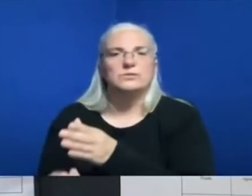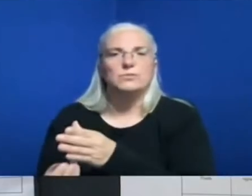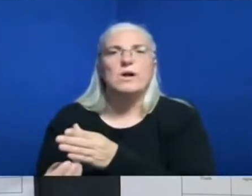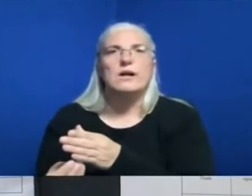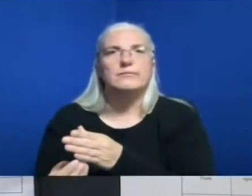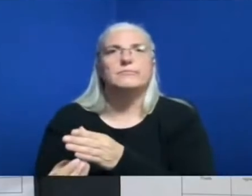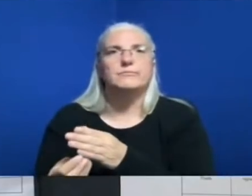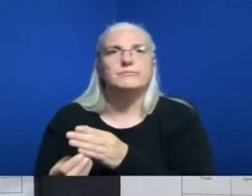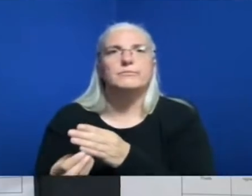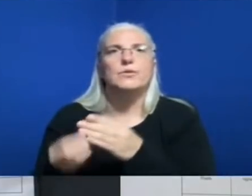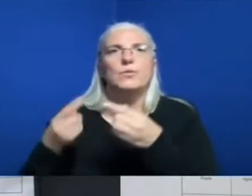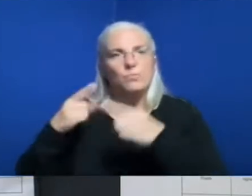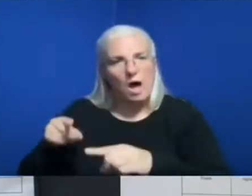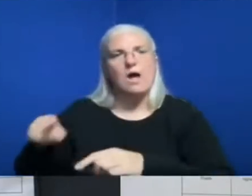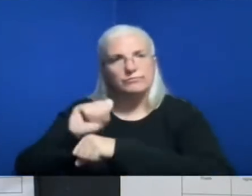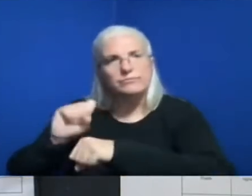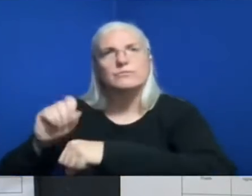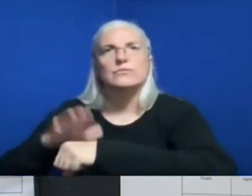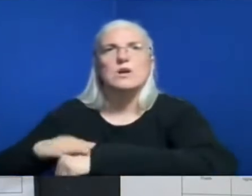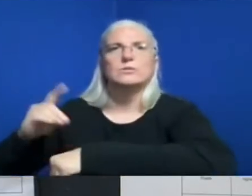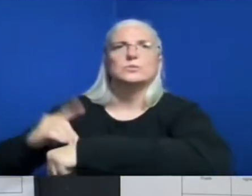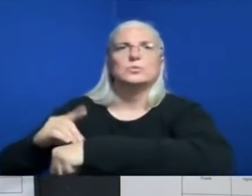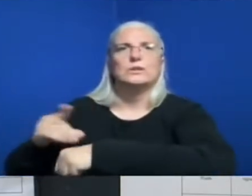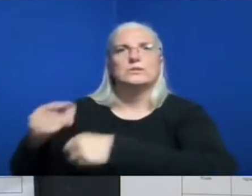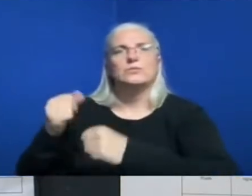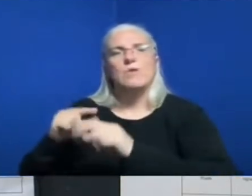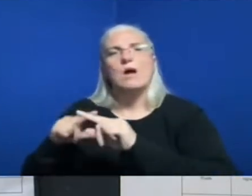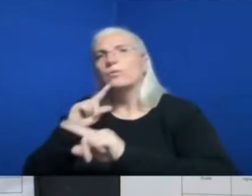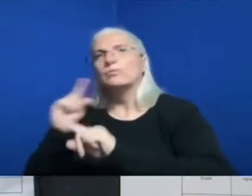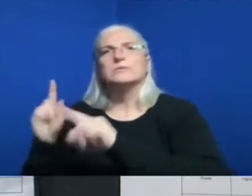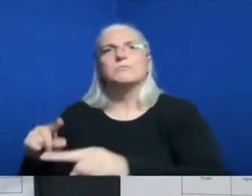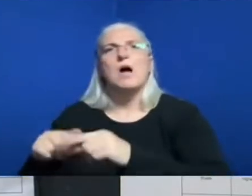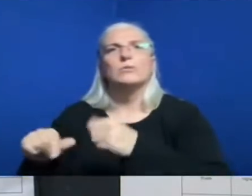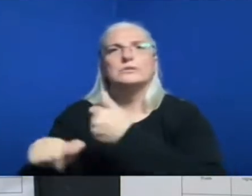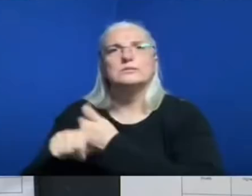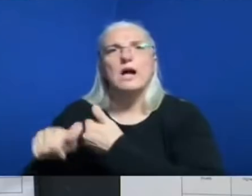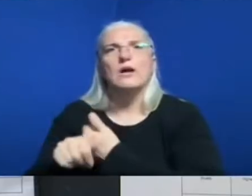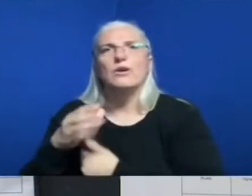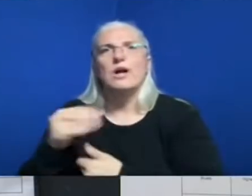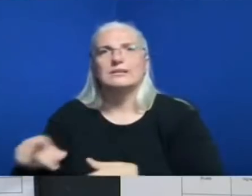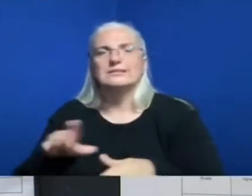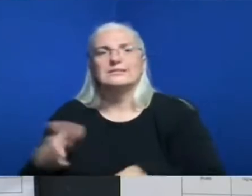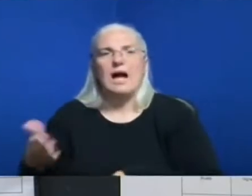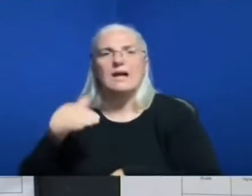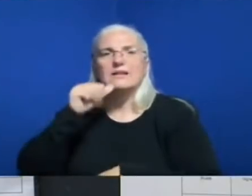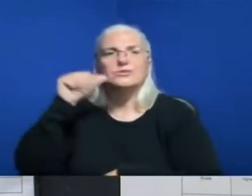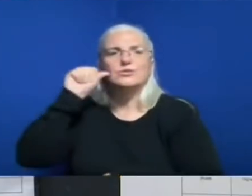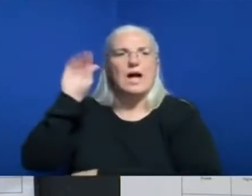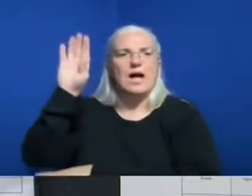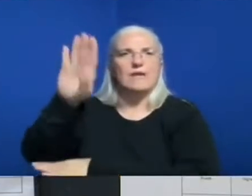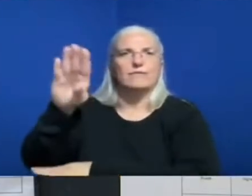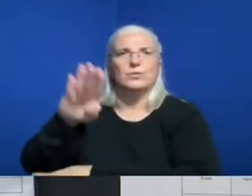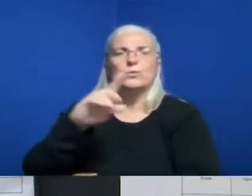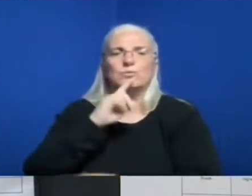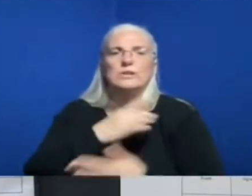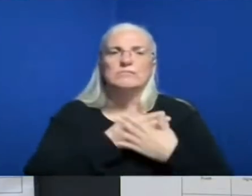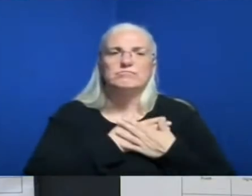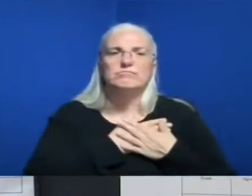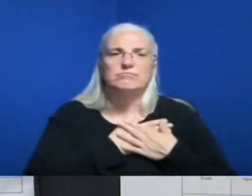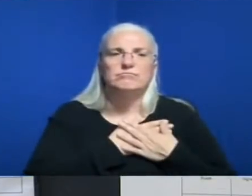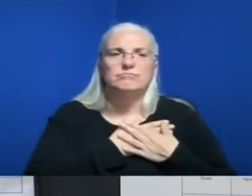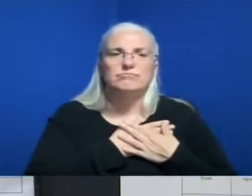danger, and succumbed to his injuries yesterday afternoon. Our thoughts and prayers are with the Galt Police